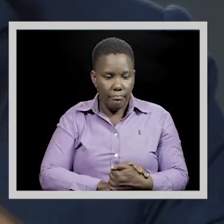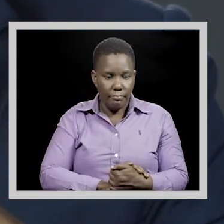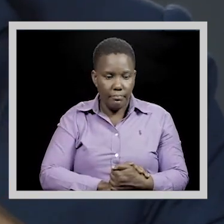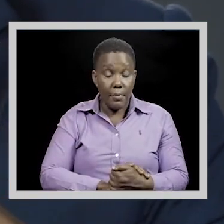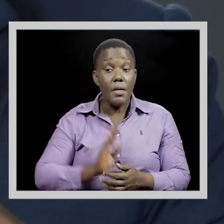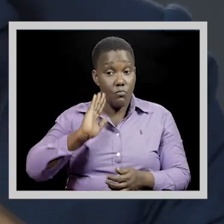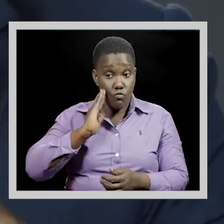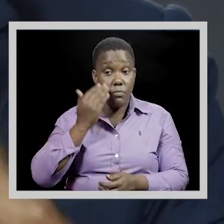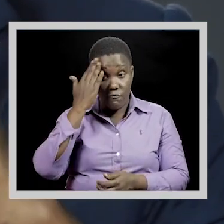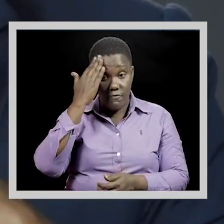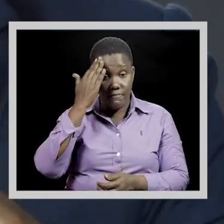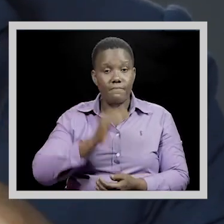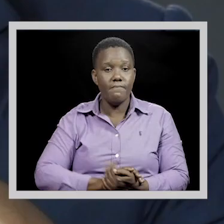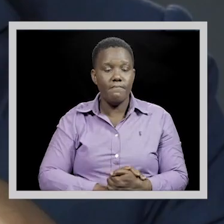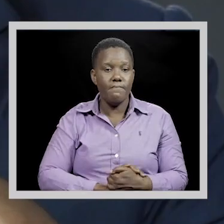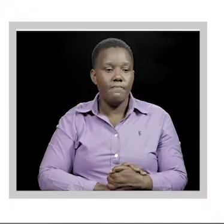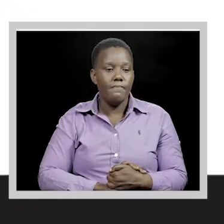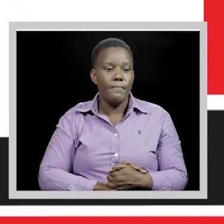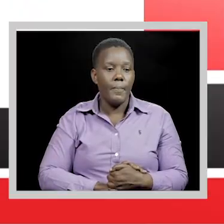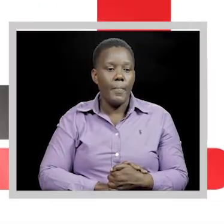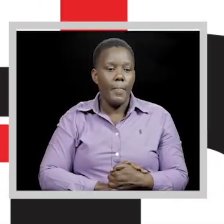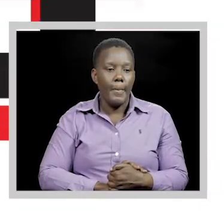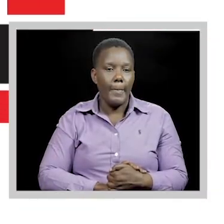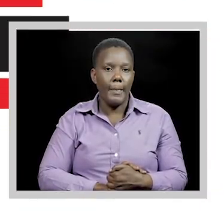child. That is important to note.